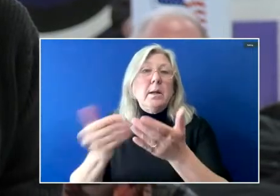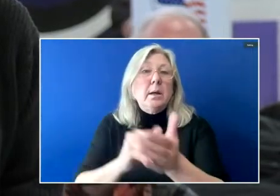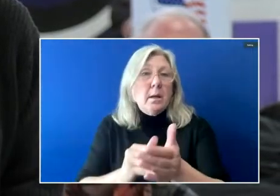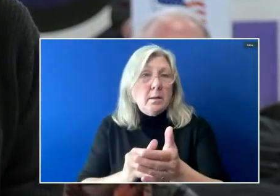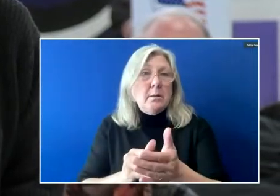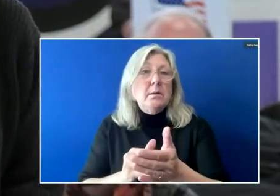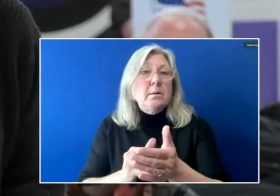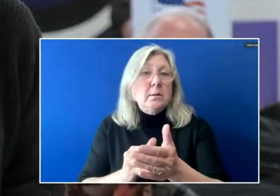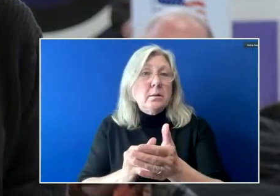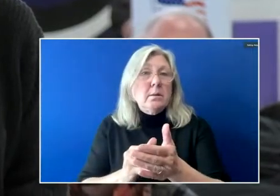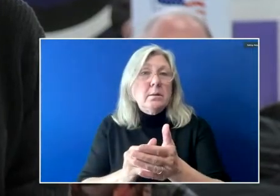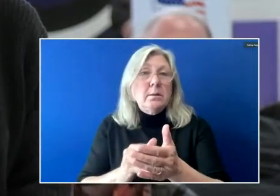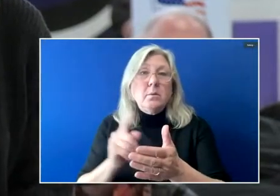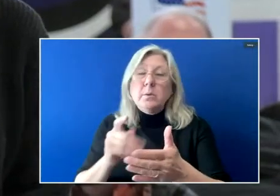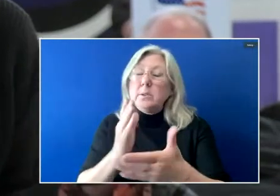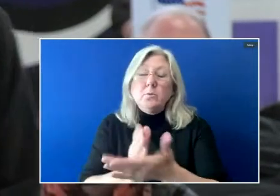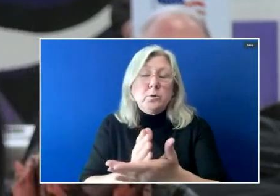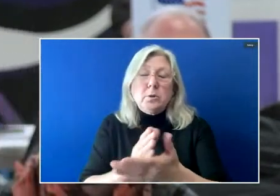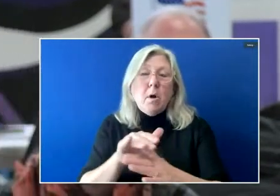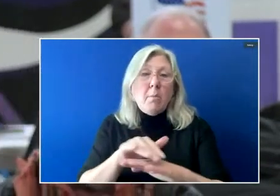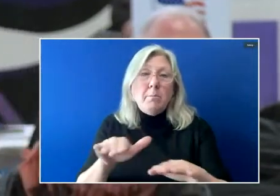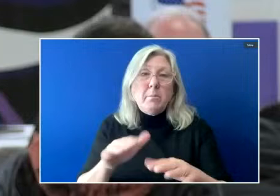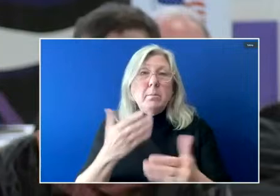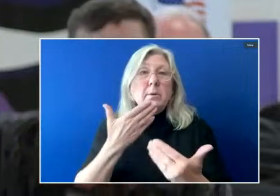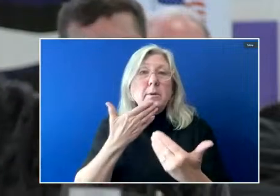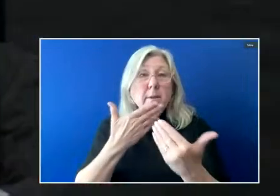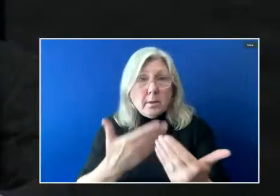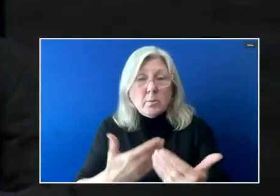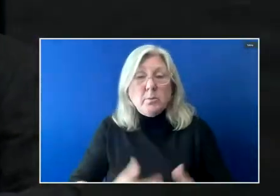we need to stop thank